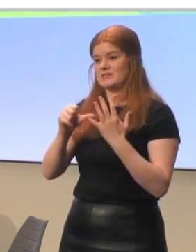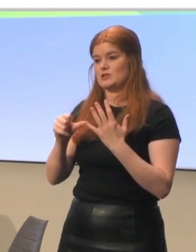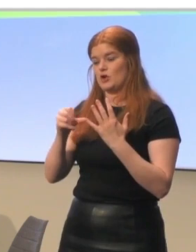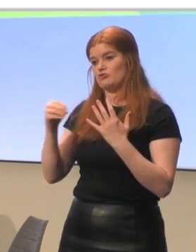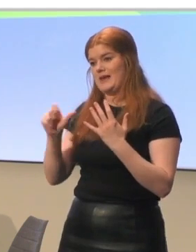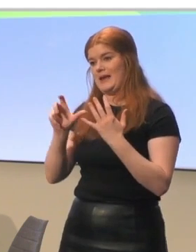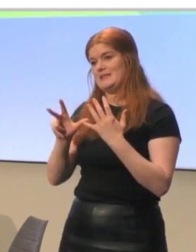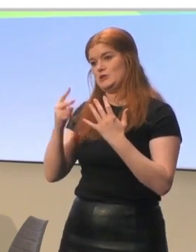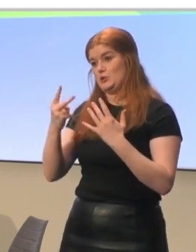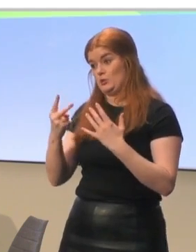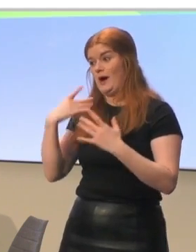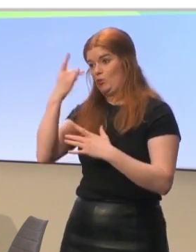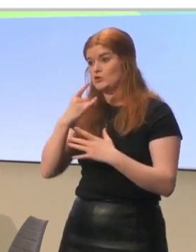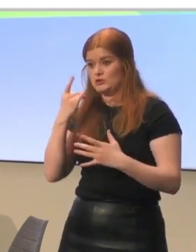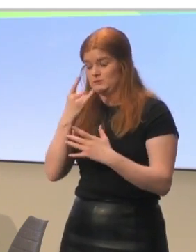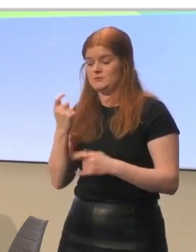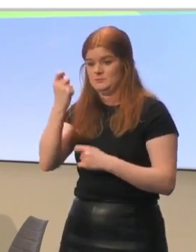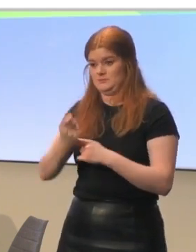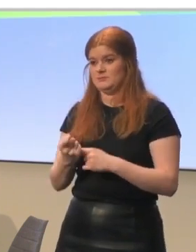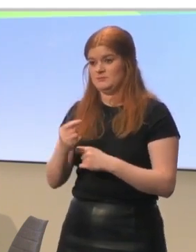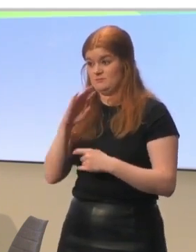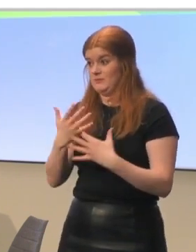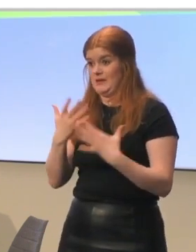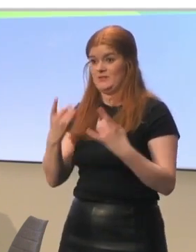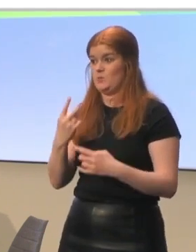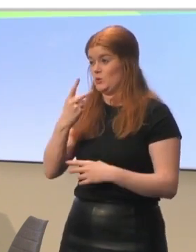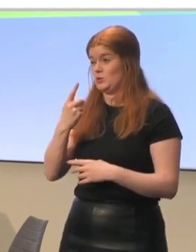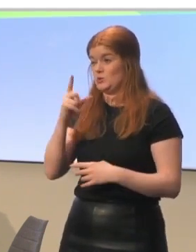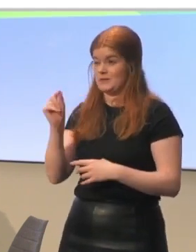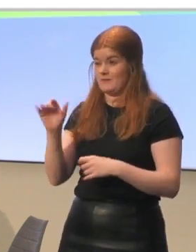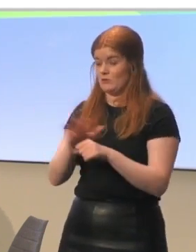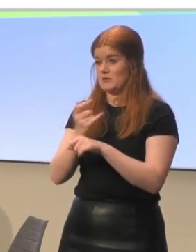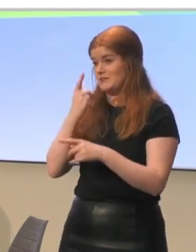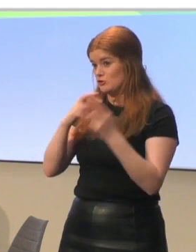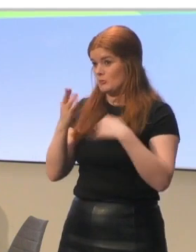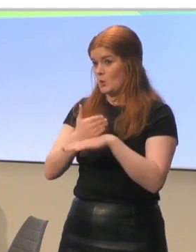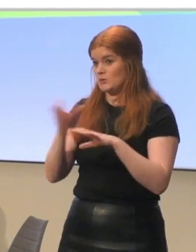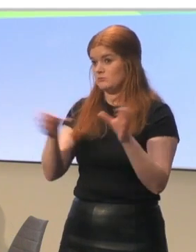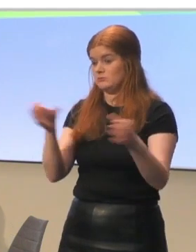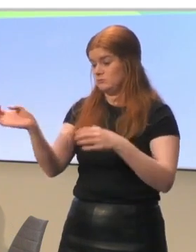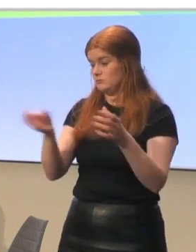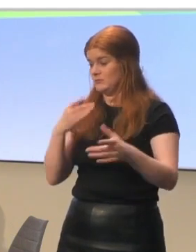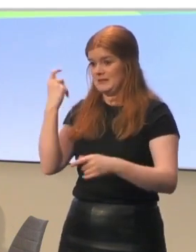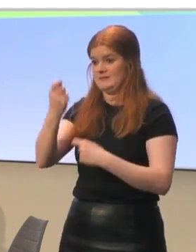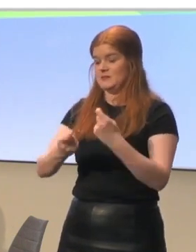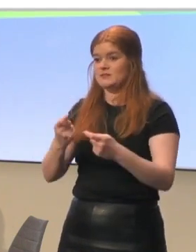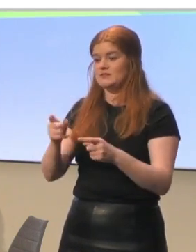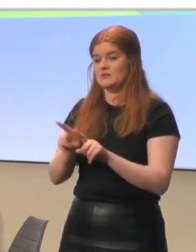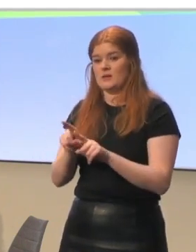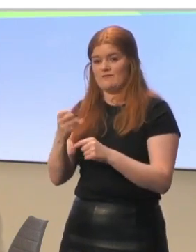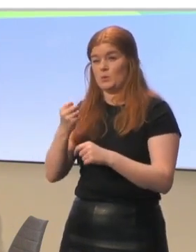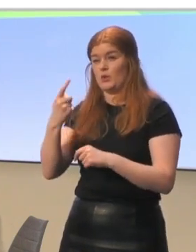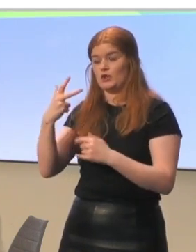2,682 set hours, which is, a substantial 120 full-time teacher posts, if it was, that has been assigned there. You